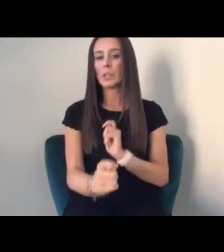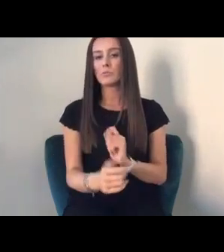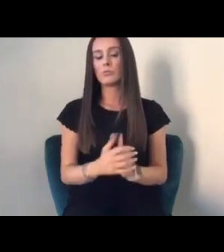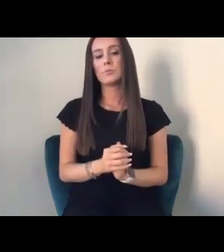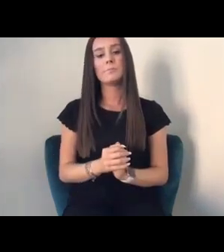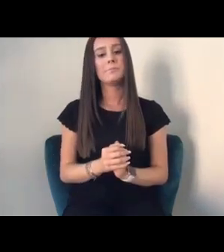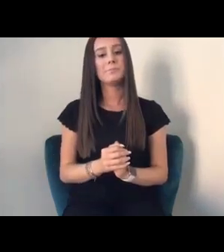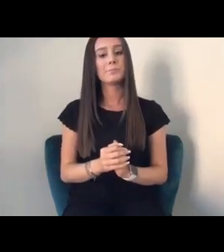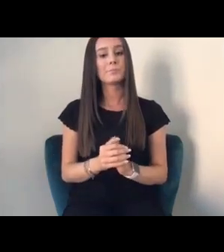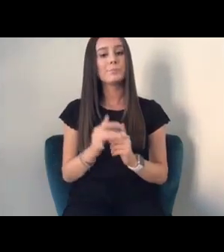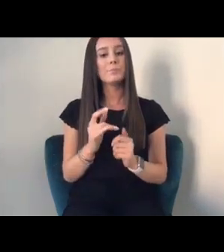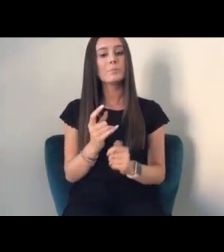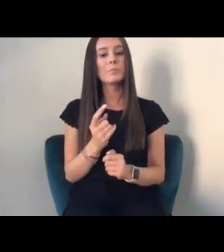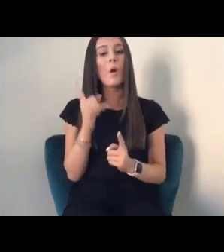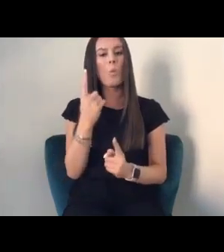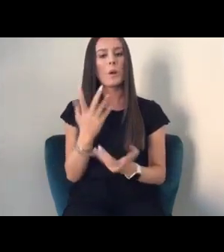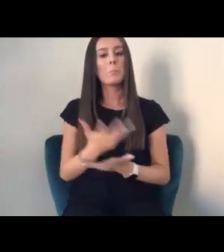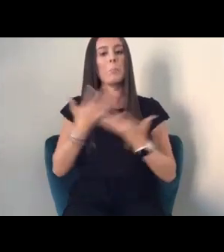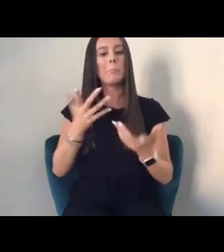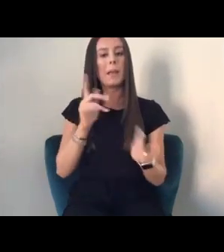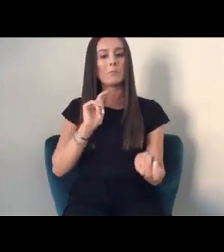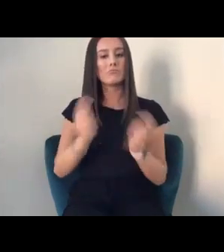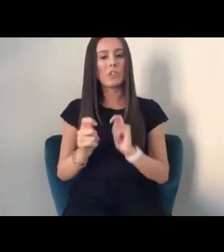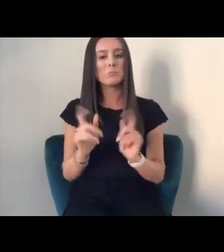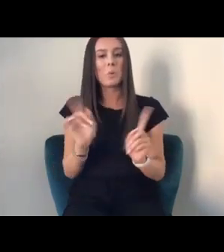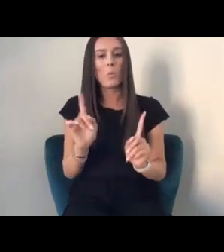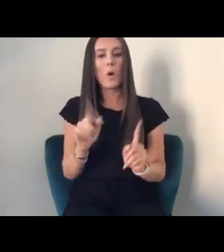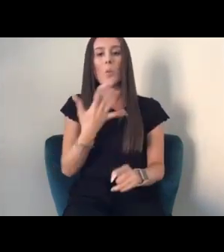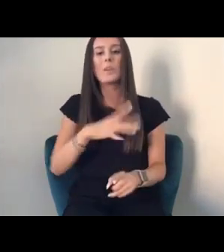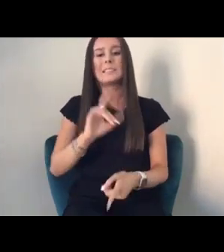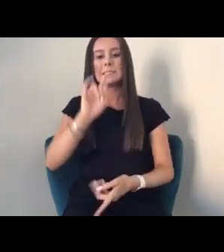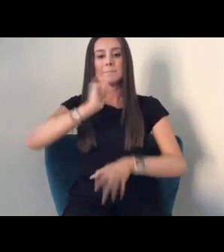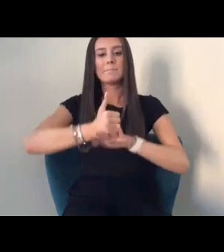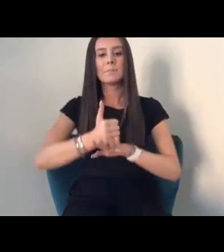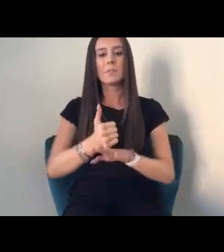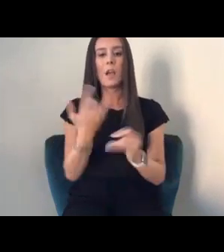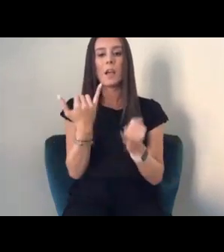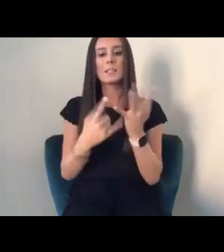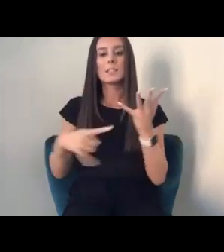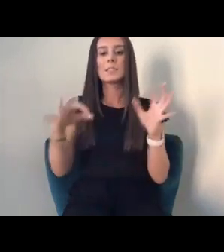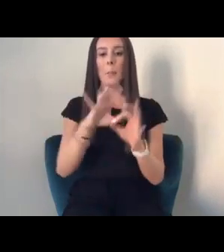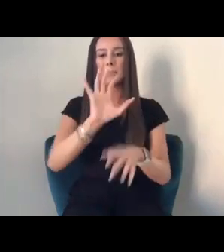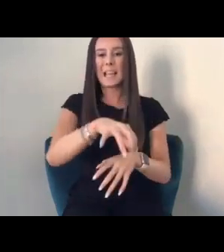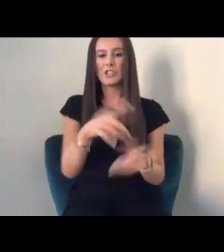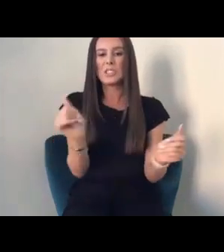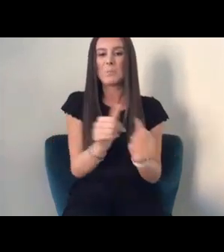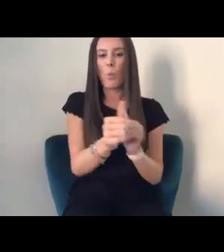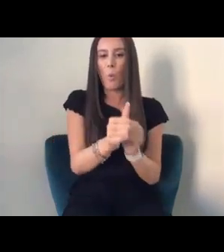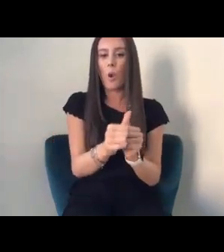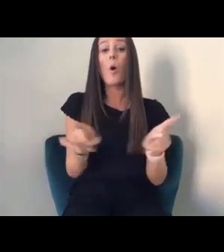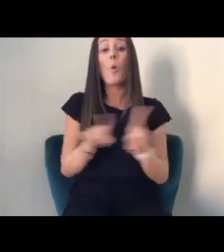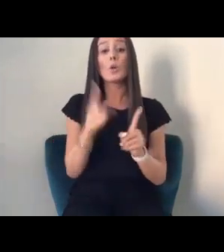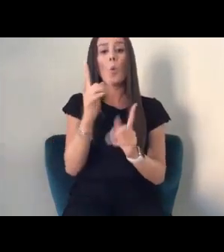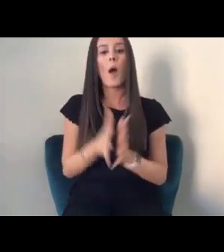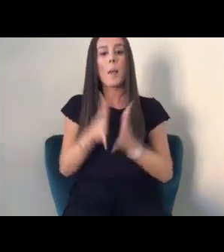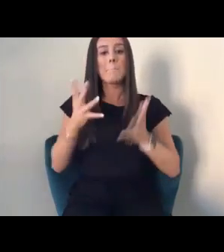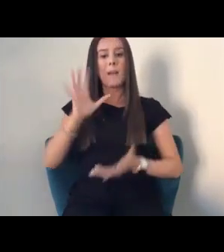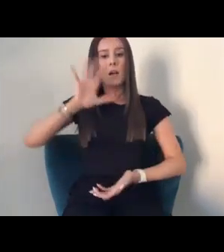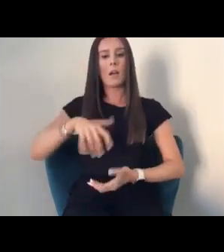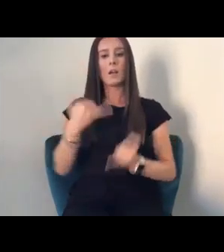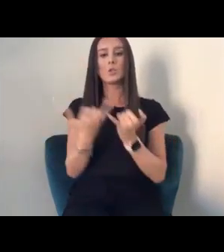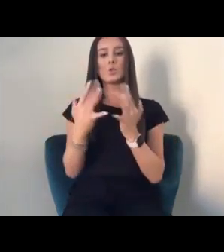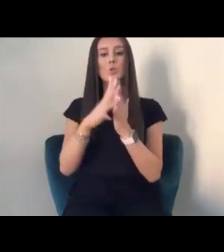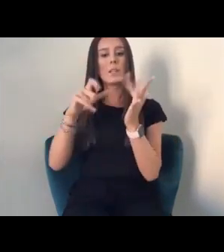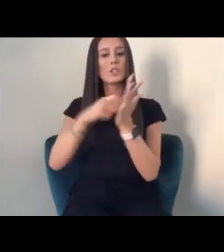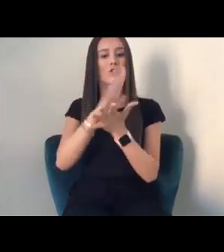Some of the more notable updates include the need for small substations along the route, as well as a switching station near the Thong Lane